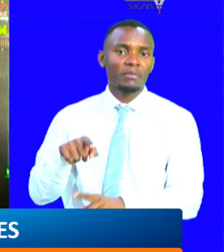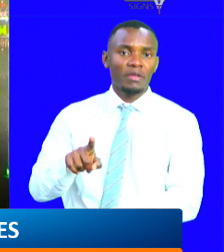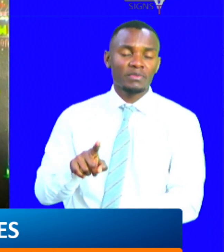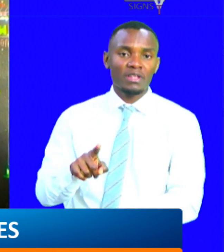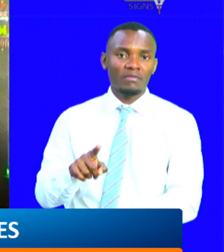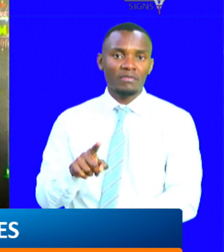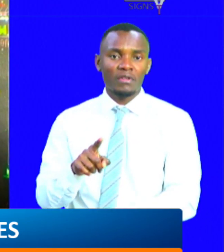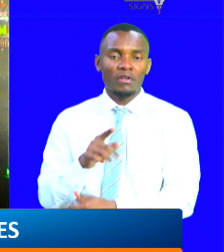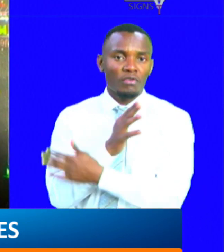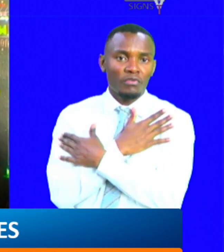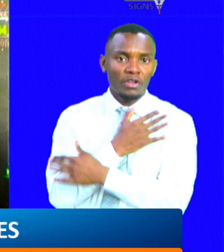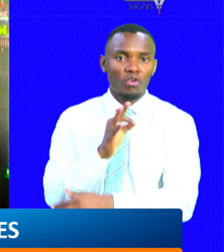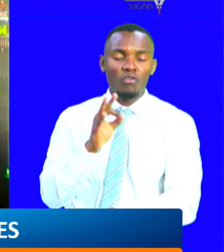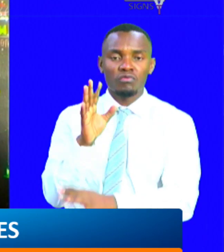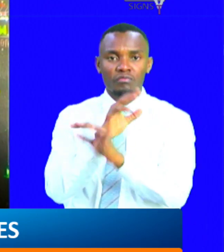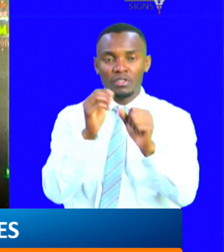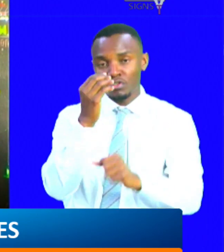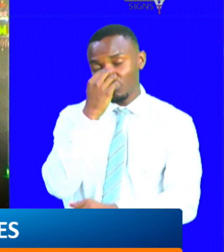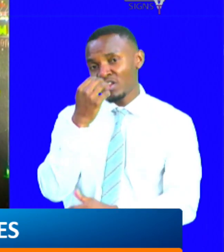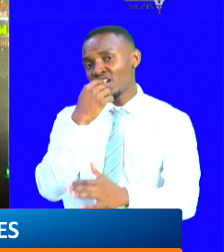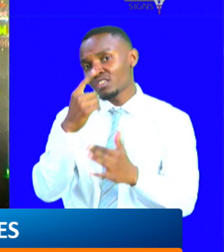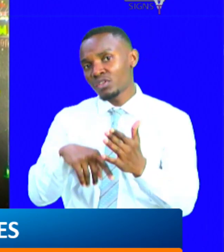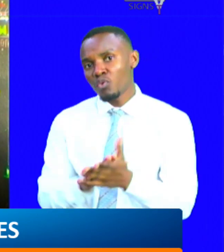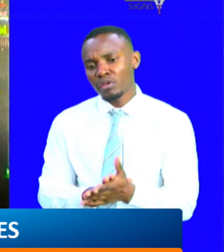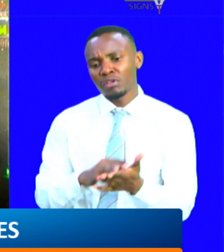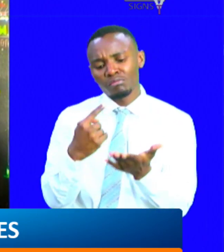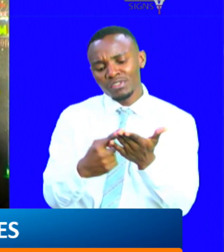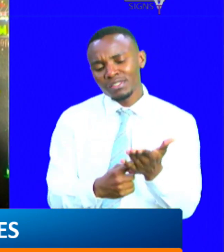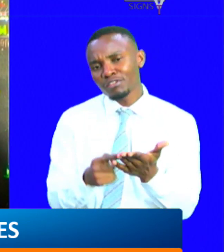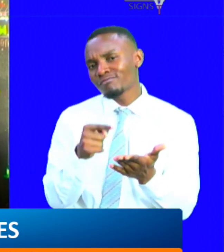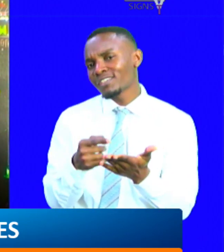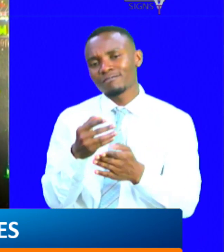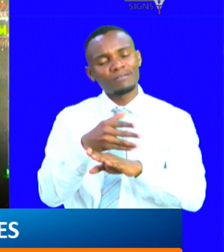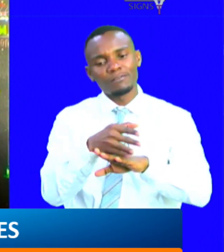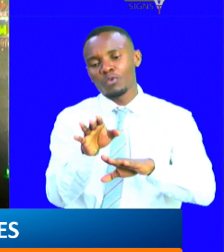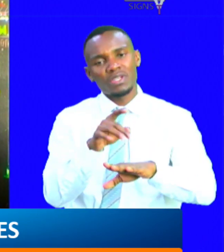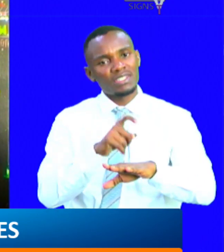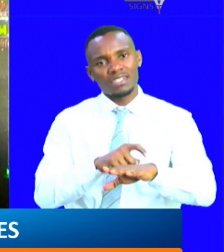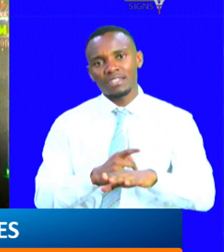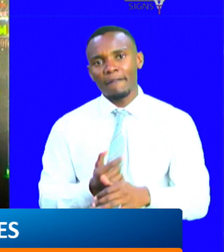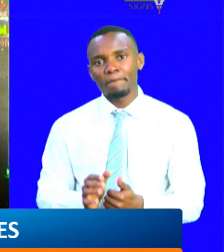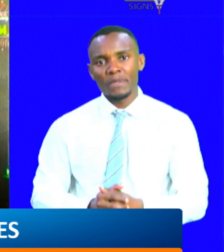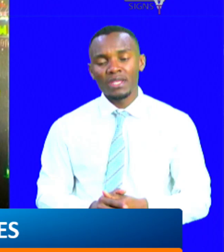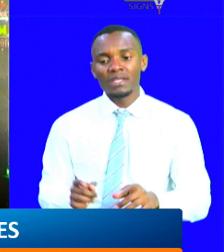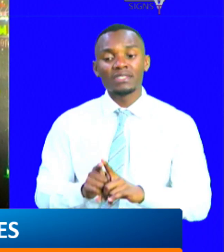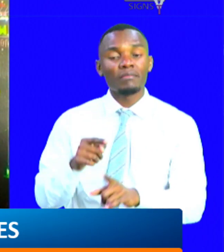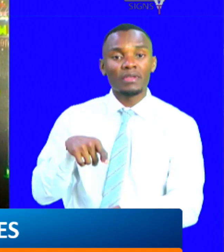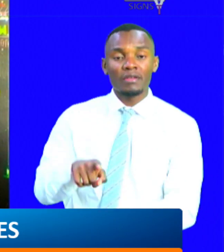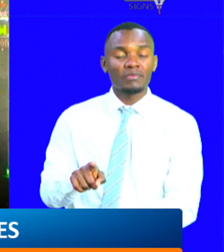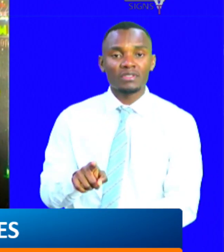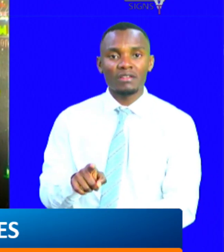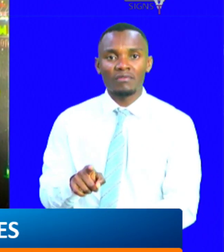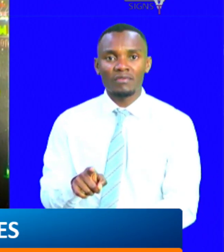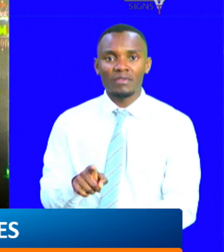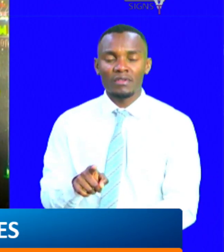President William Ruto, has dismissed the ongoing bipartisan talks as a waste of time. Now, Ndindi, who has called for the